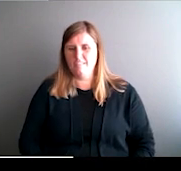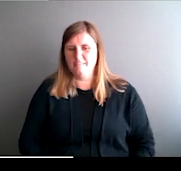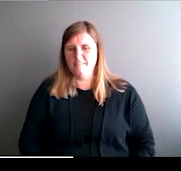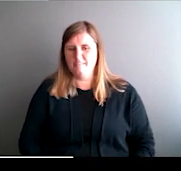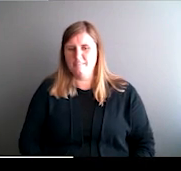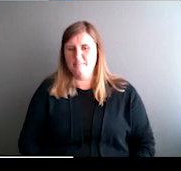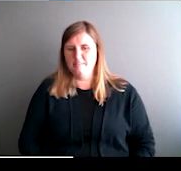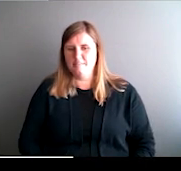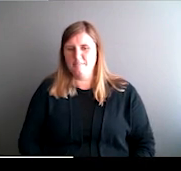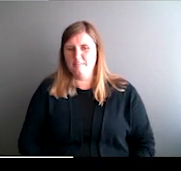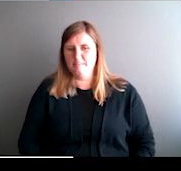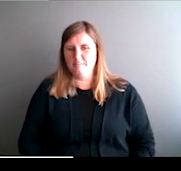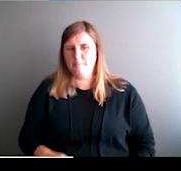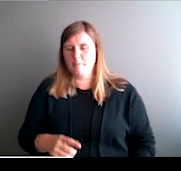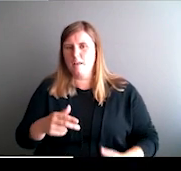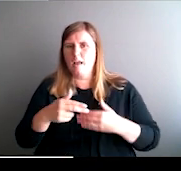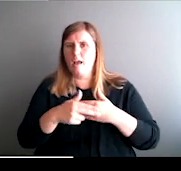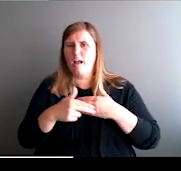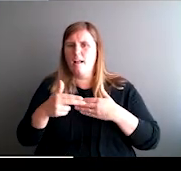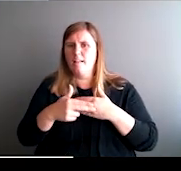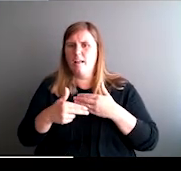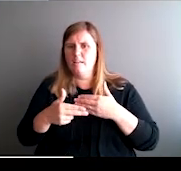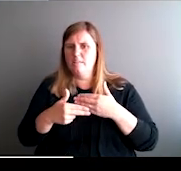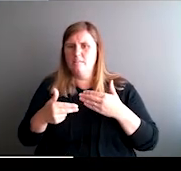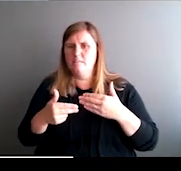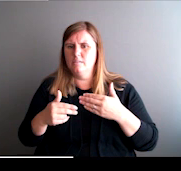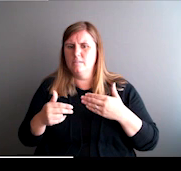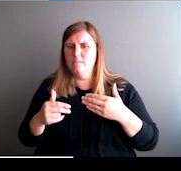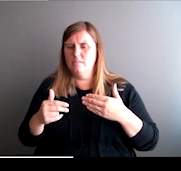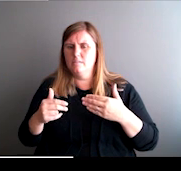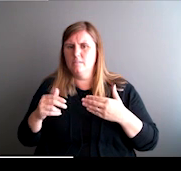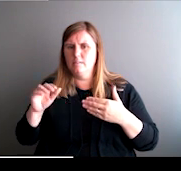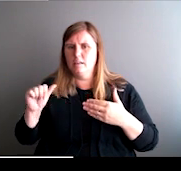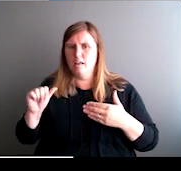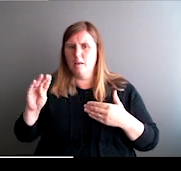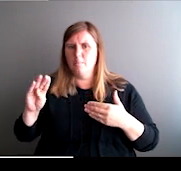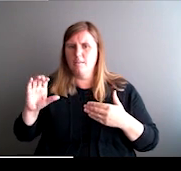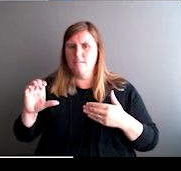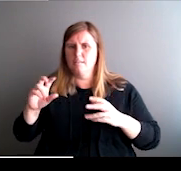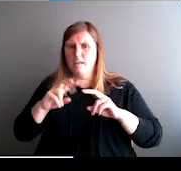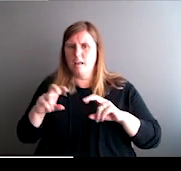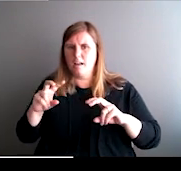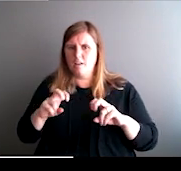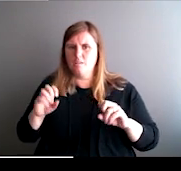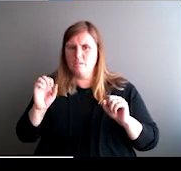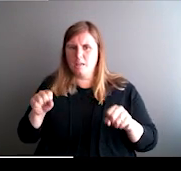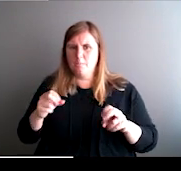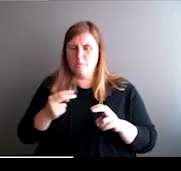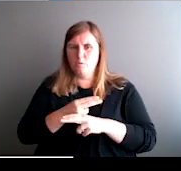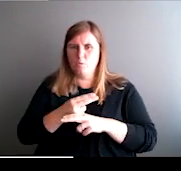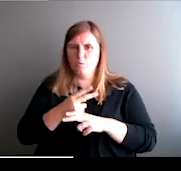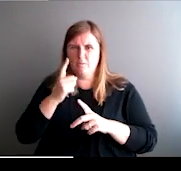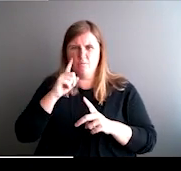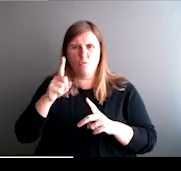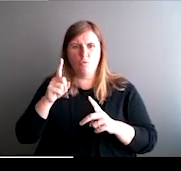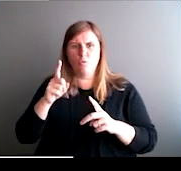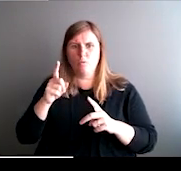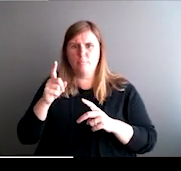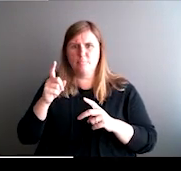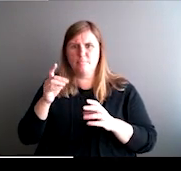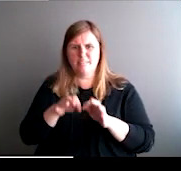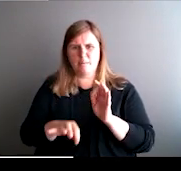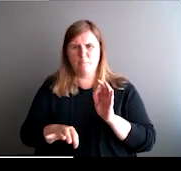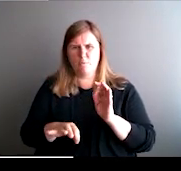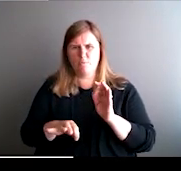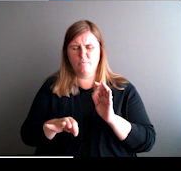examples are there to highlight that the ABC analysis can be used for fairly